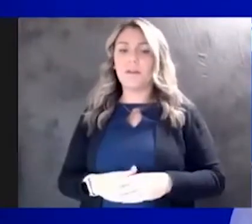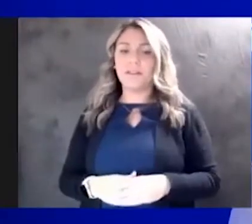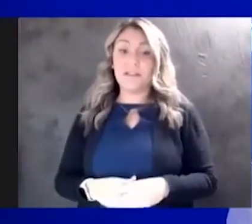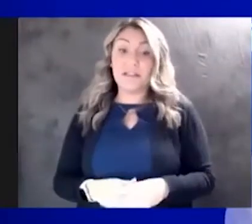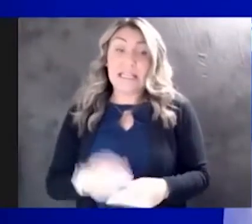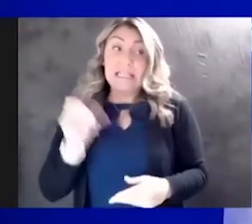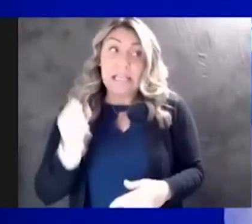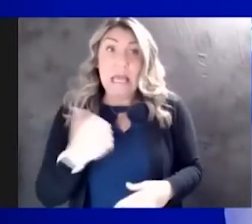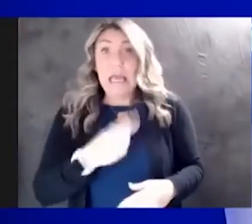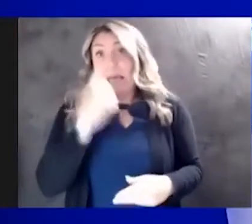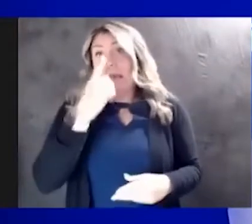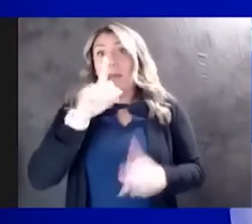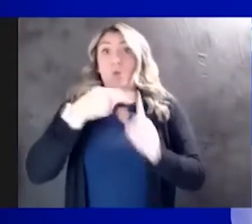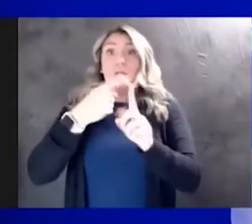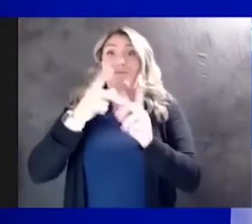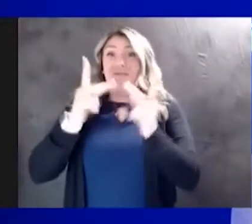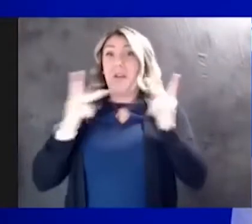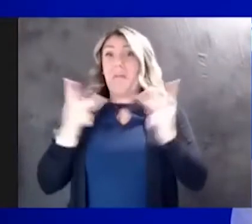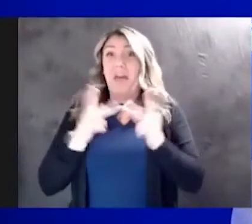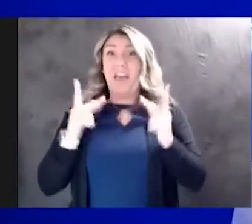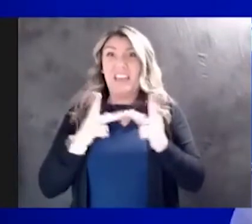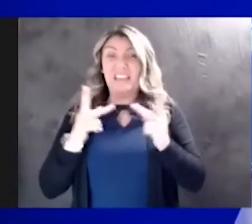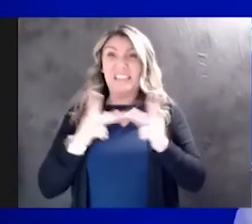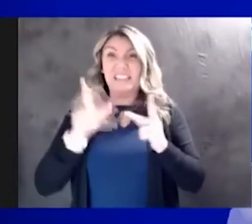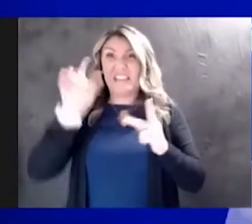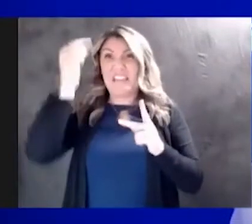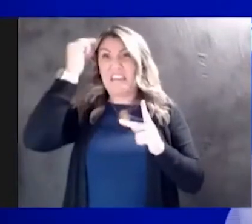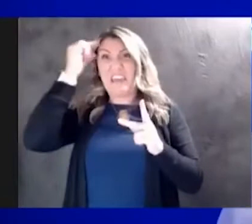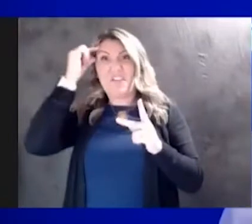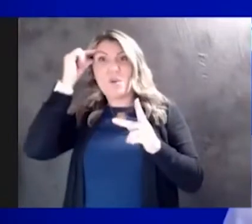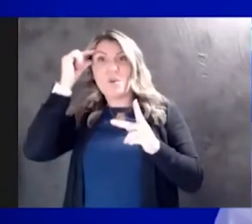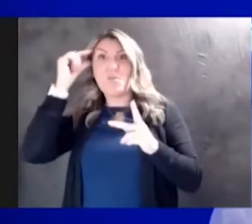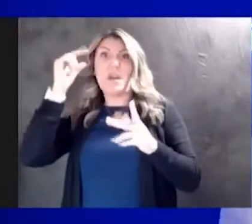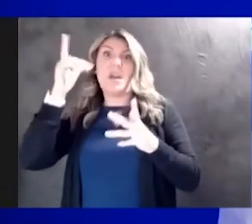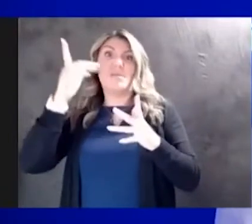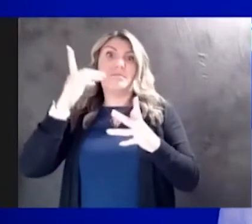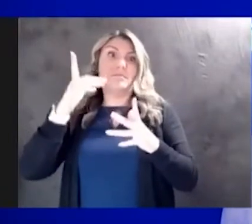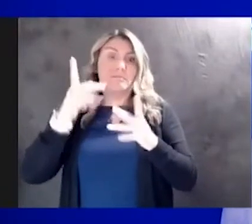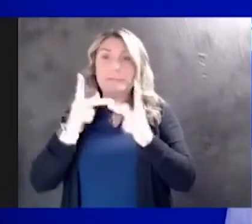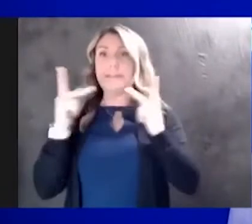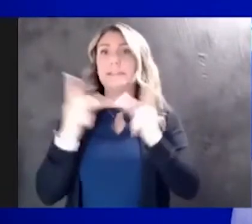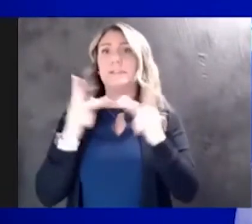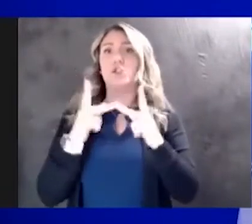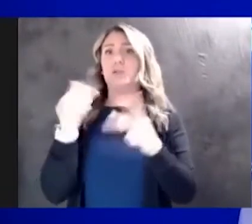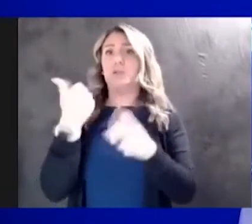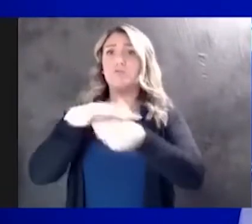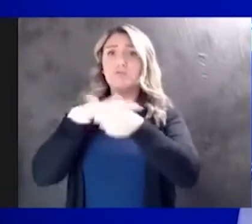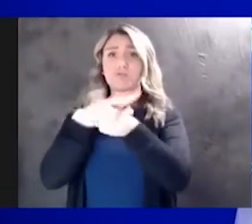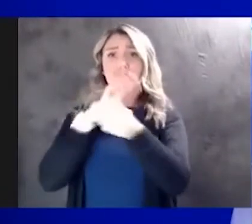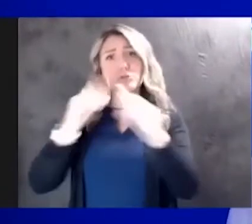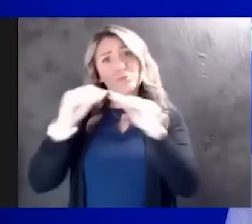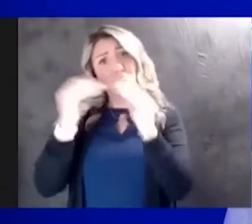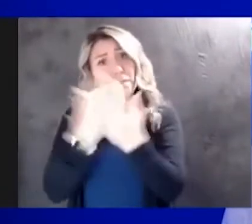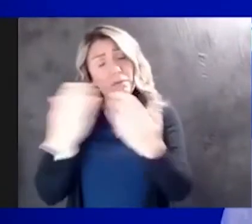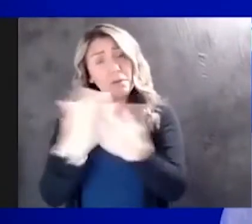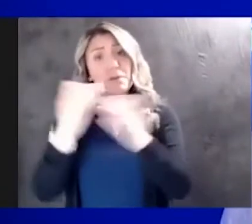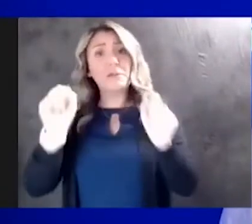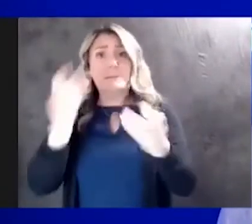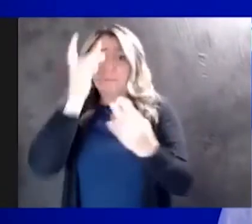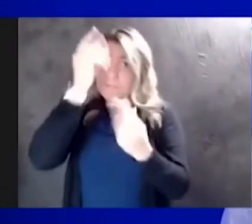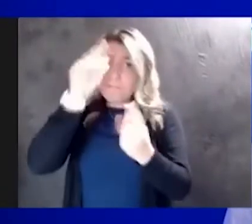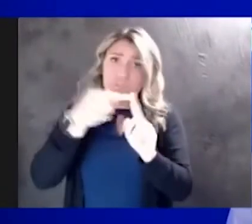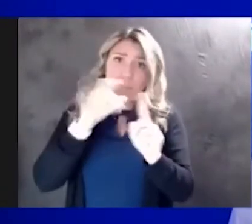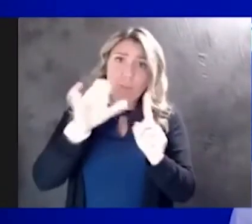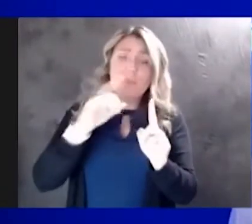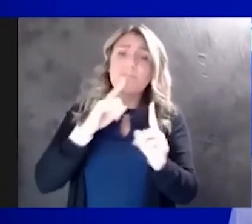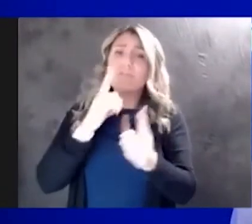these entities, particularly government entities in whatever region you are, there are more things to consider, and we have talked about this. There are economic things